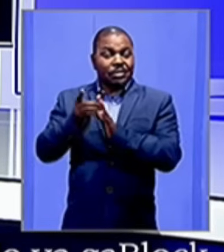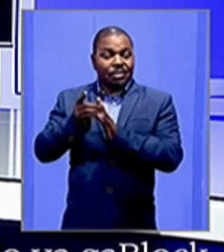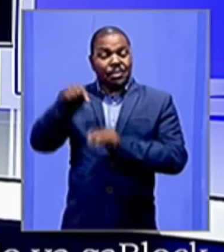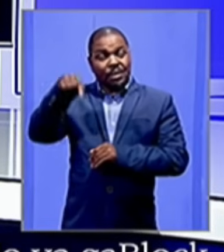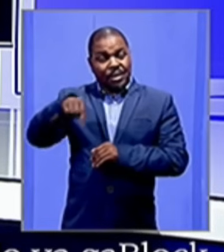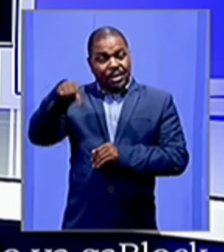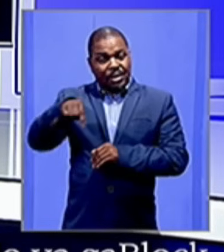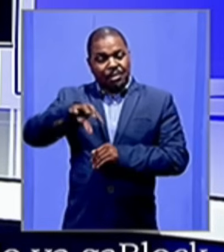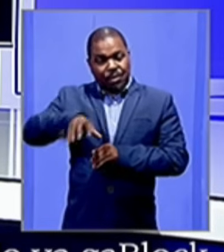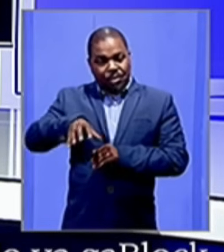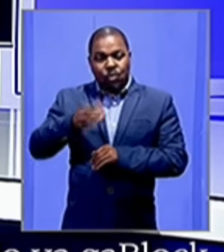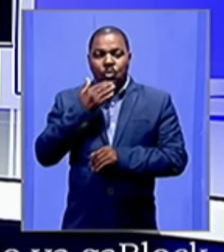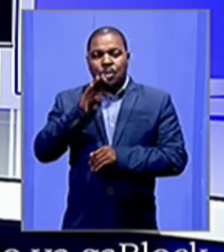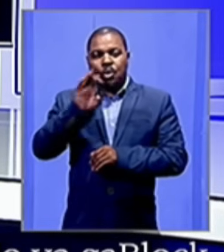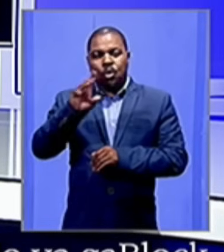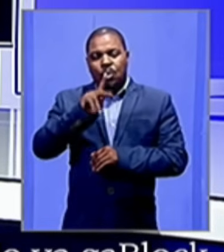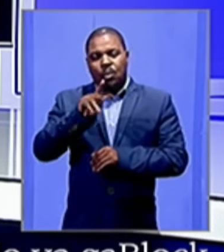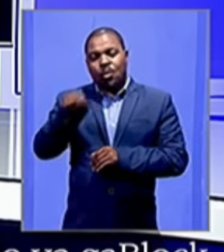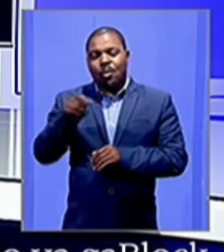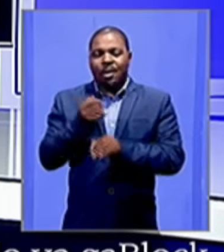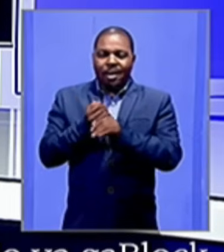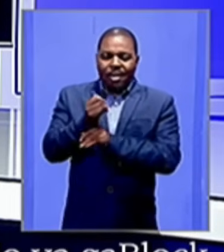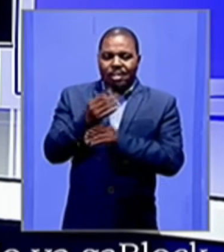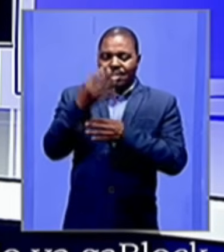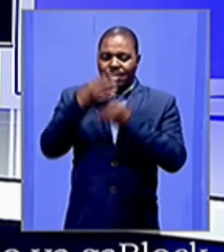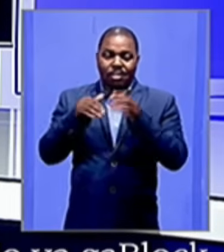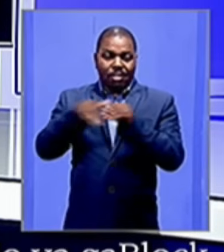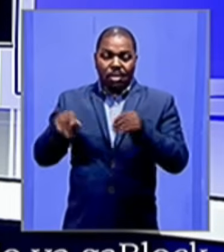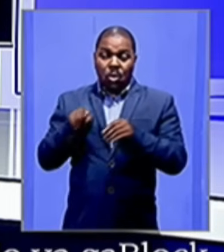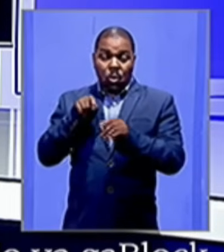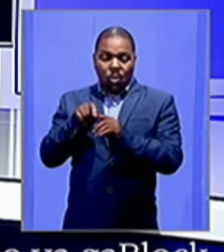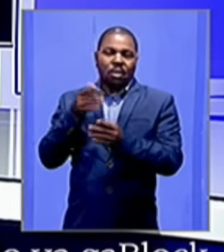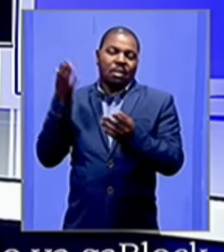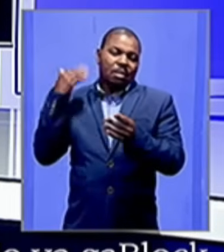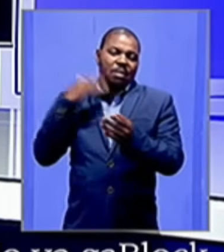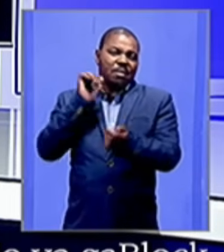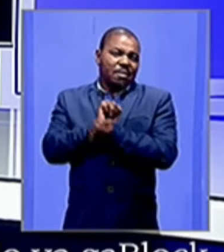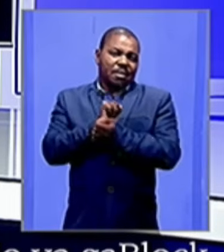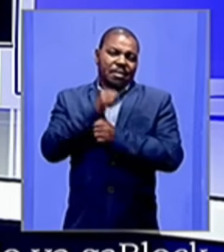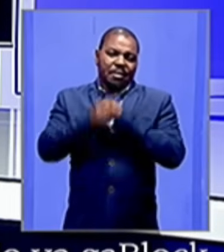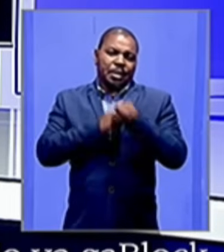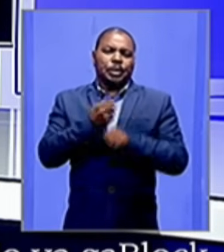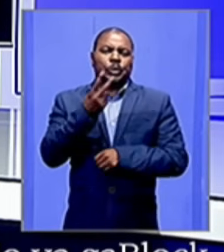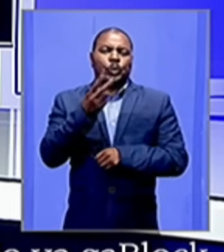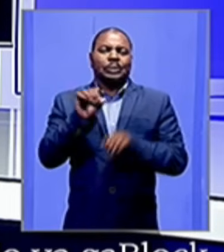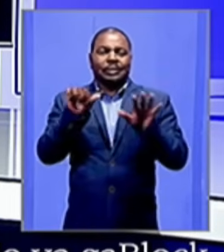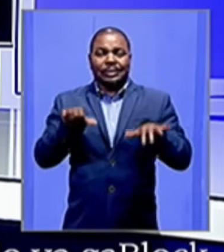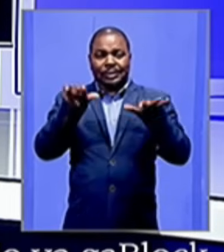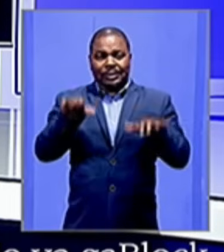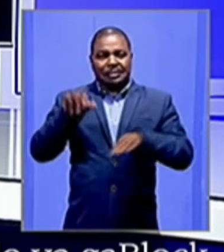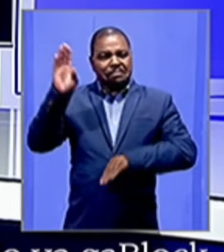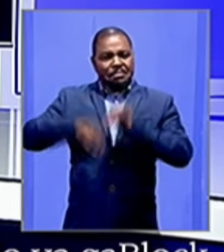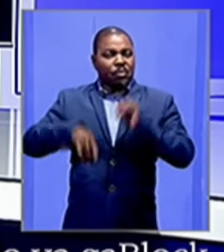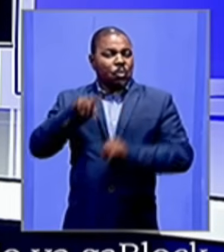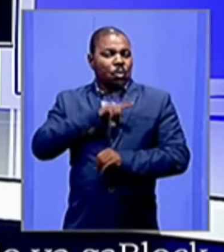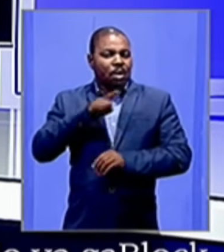porofense eo John Block. Block yo neng a latlhetswe kgolegelong ka ngwaga wa 2016 a tlholetswe